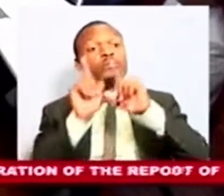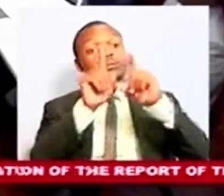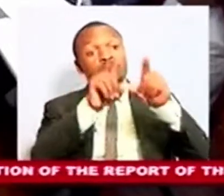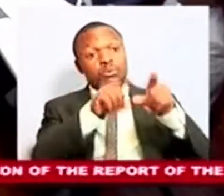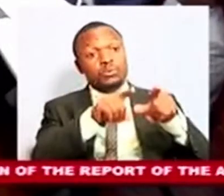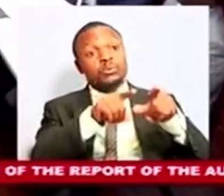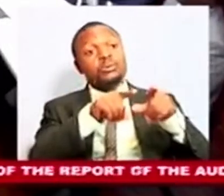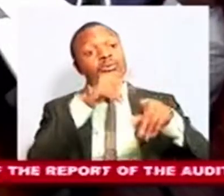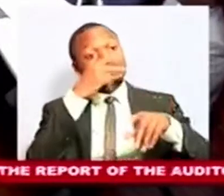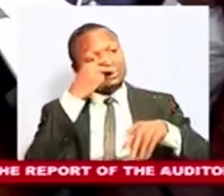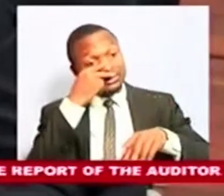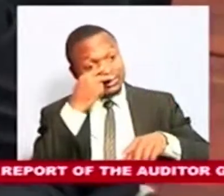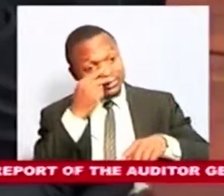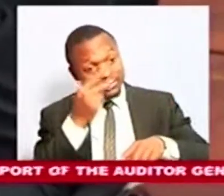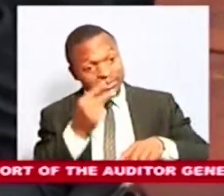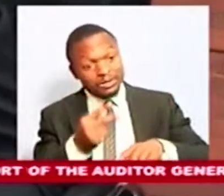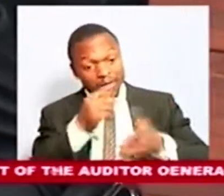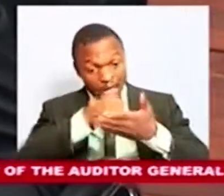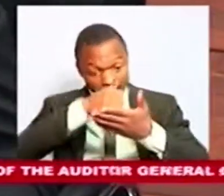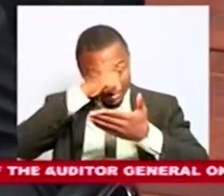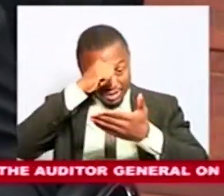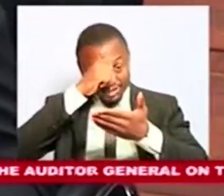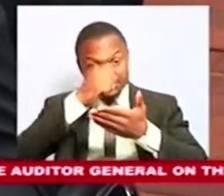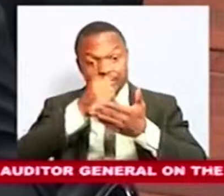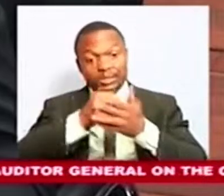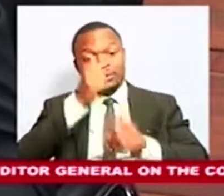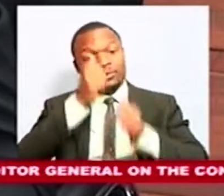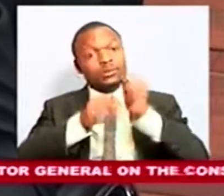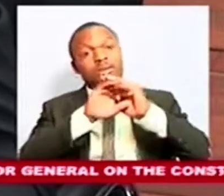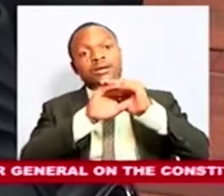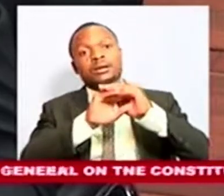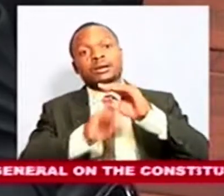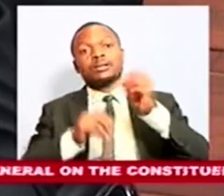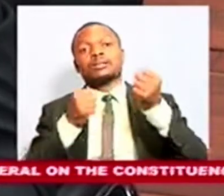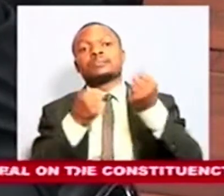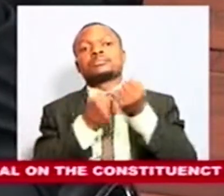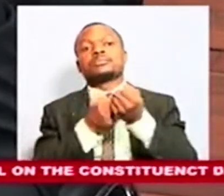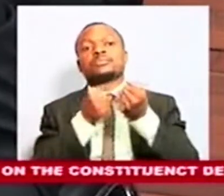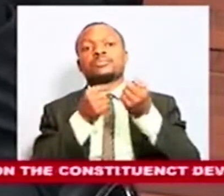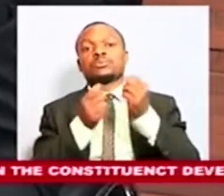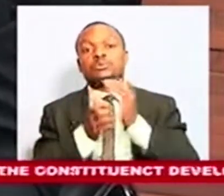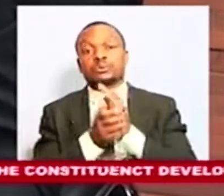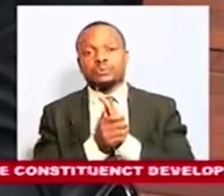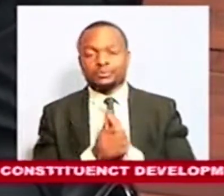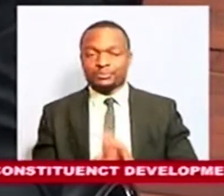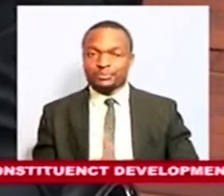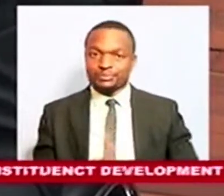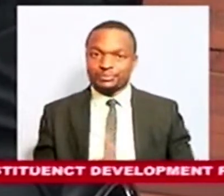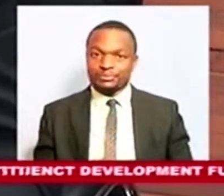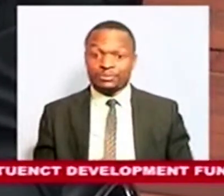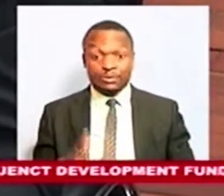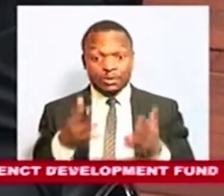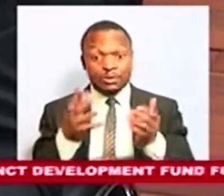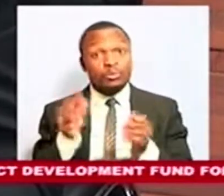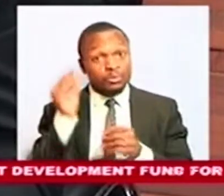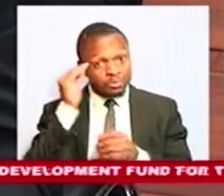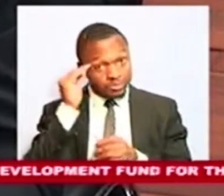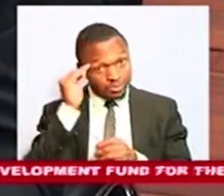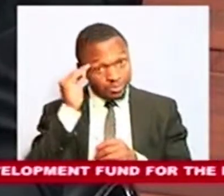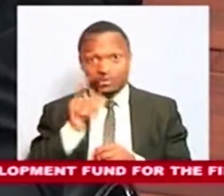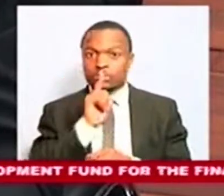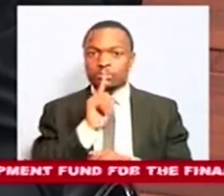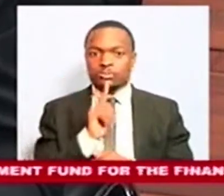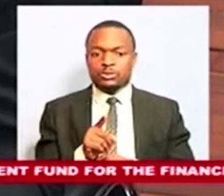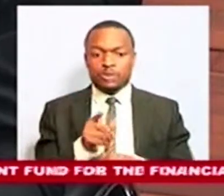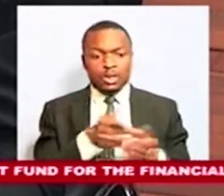verify the students which are under skills. So we want to find out, is it true